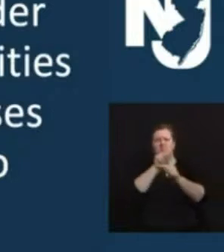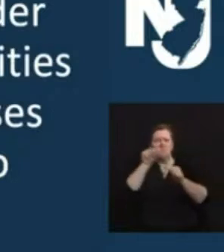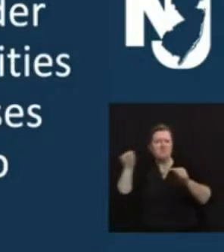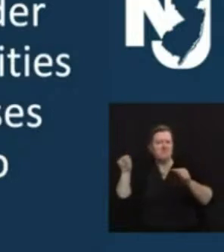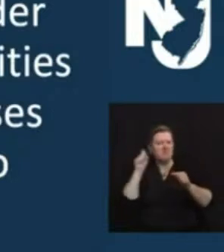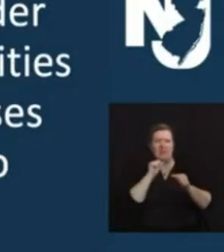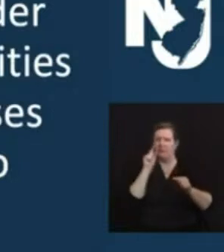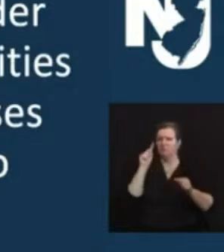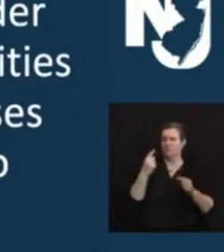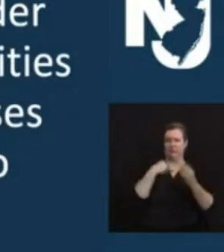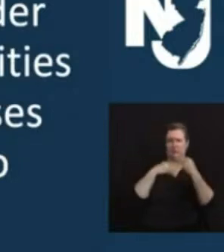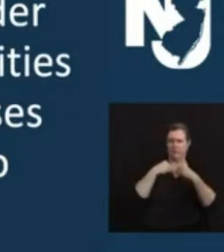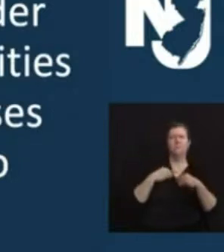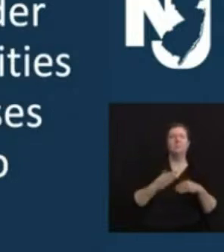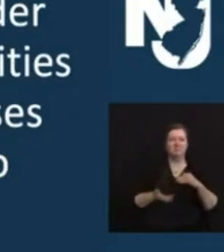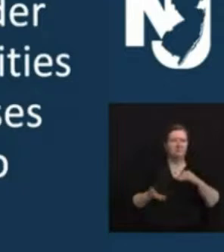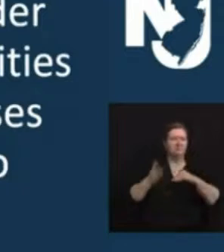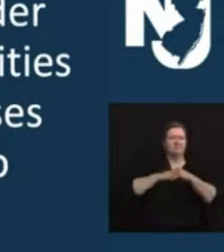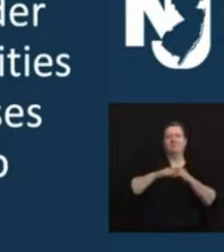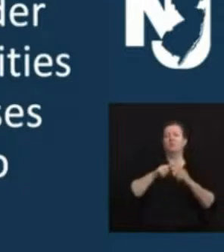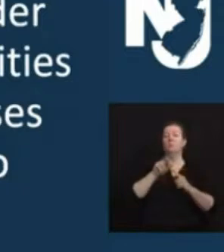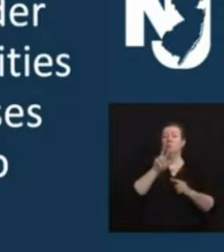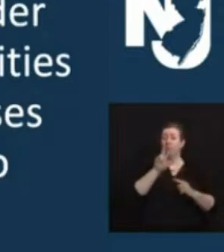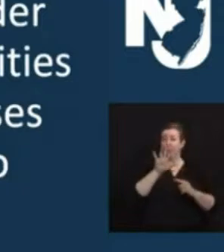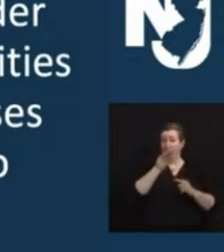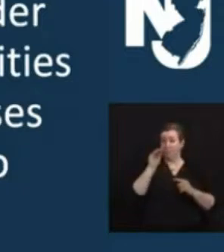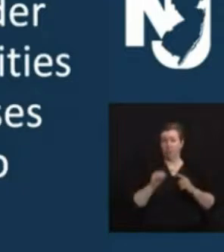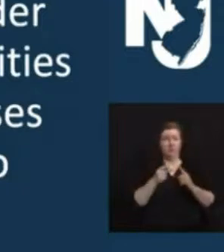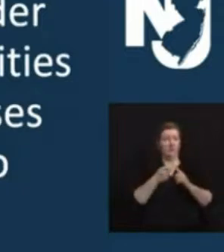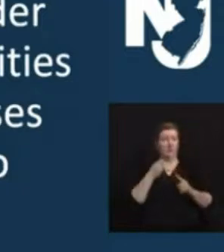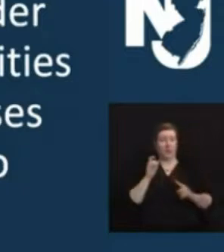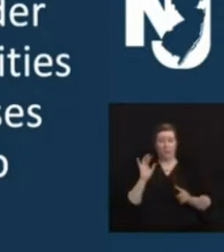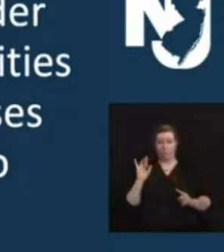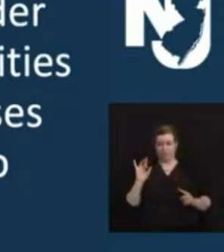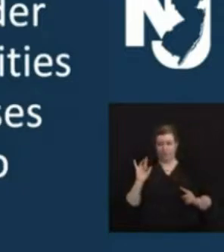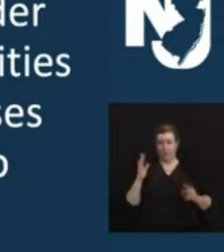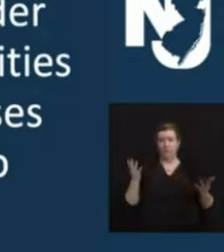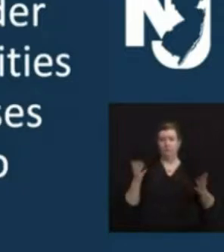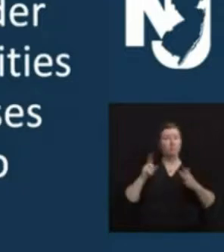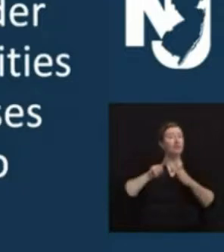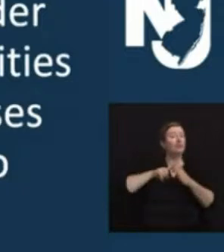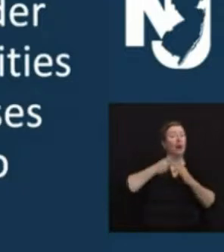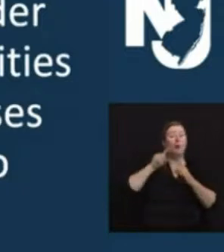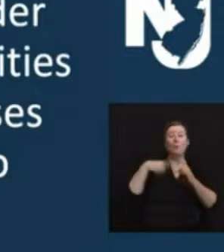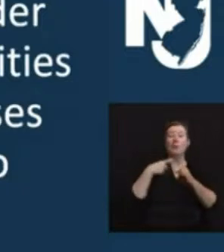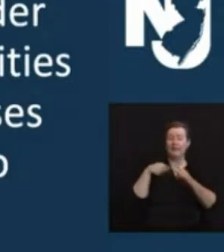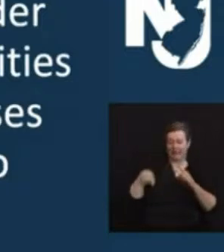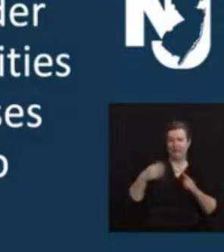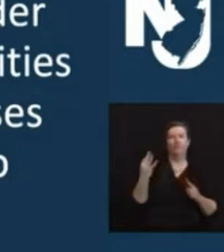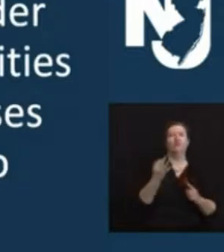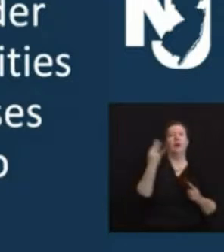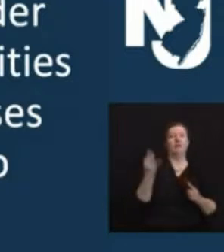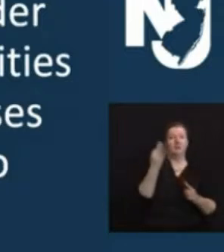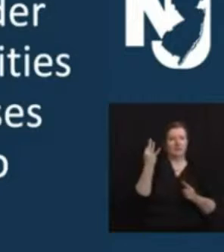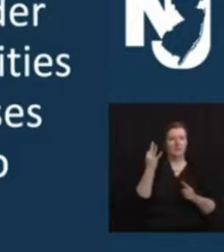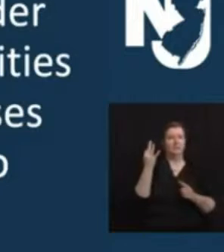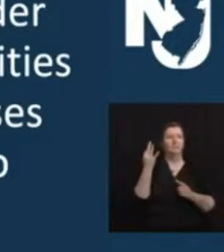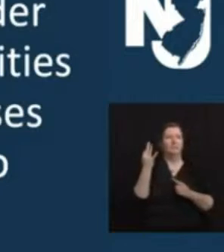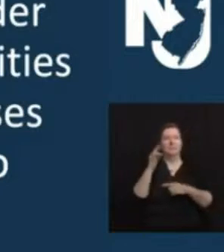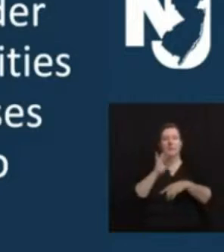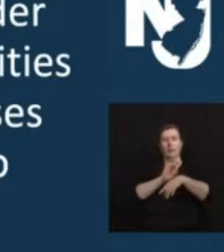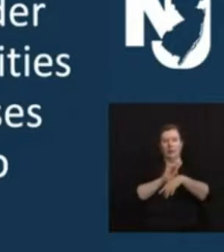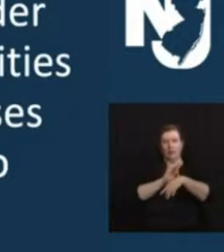to 35%. And this order will take effect at 8 a.m. this Friday, February 5th. I